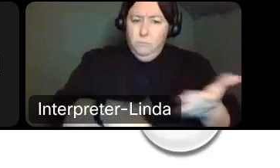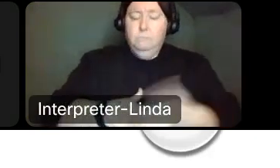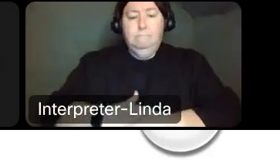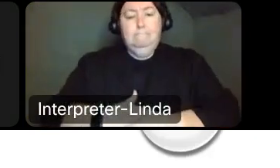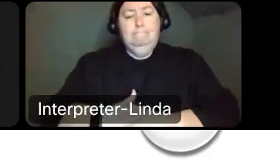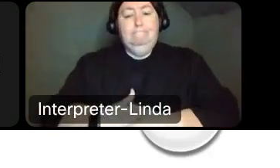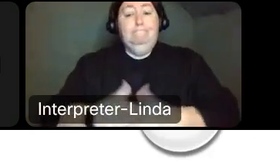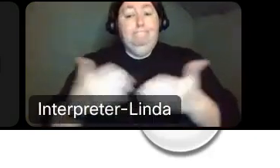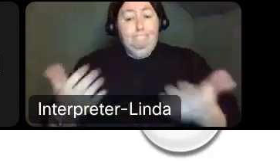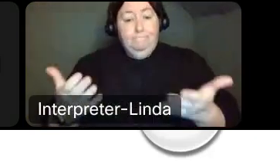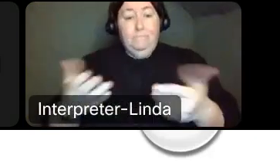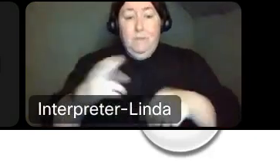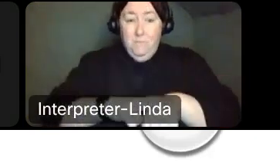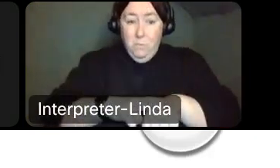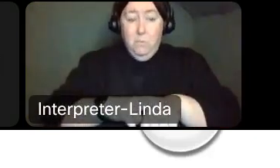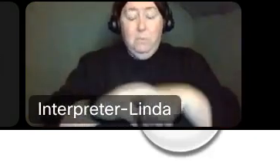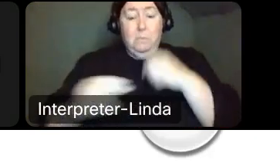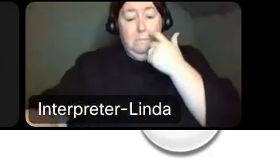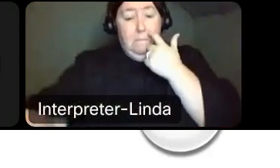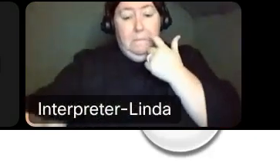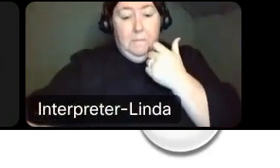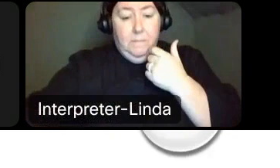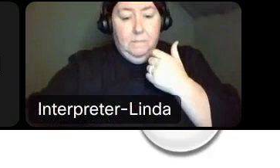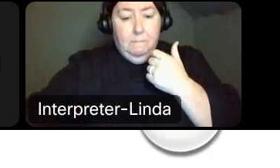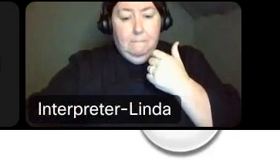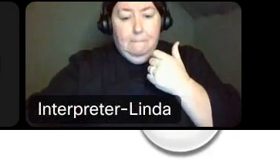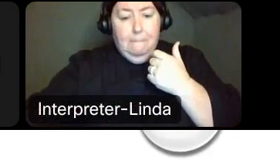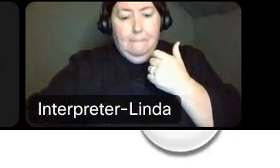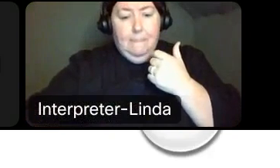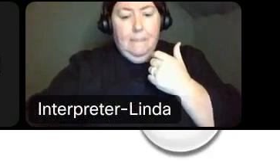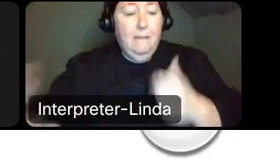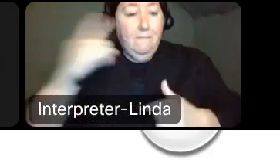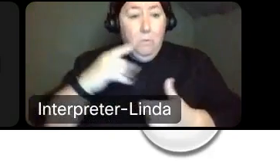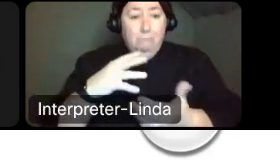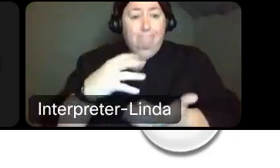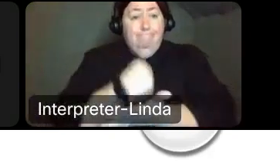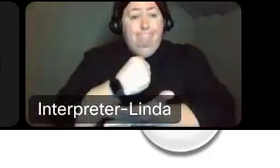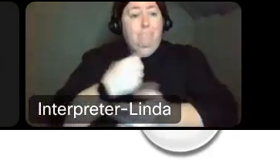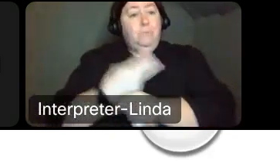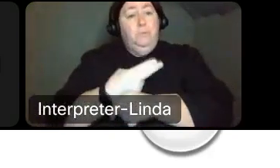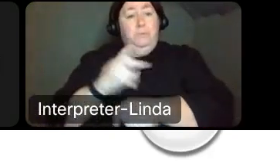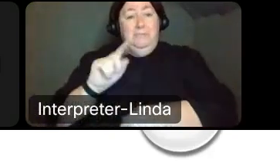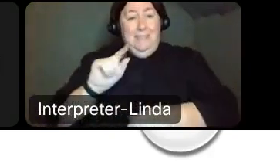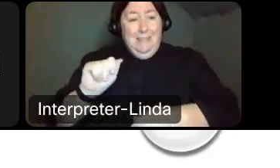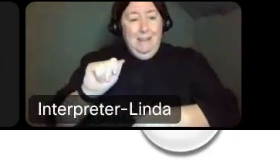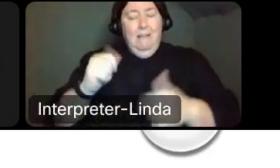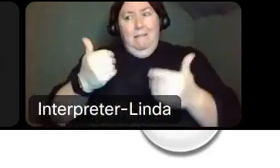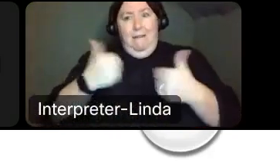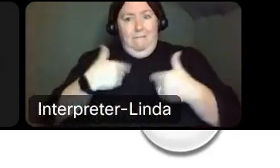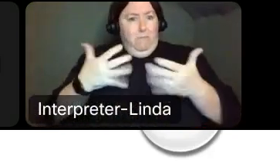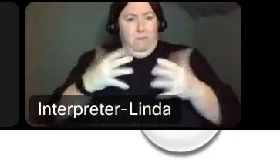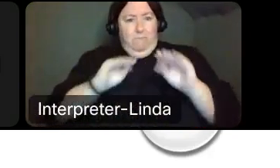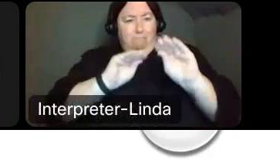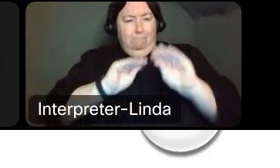Of course, to best make use of these data is to have good data, to have good information. And